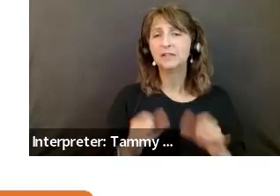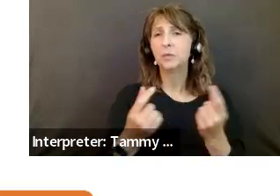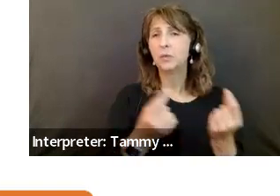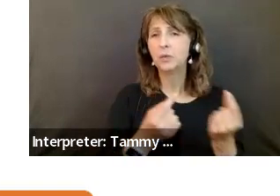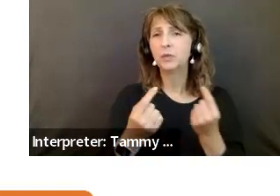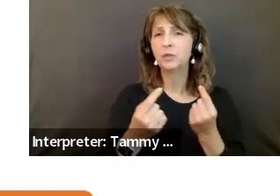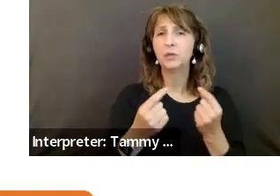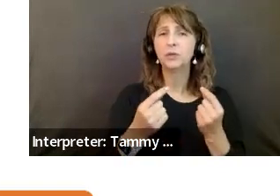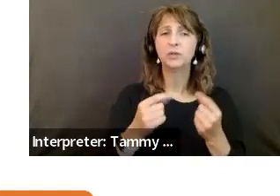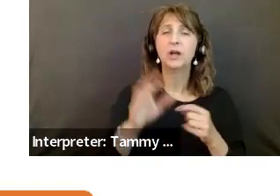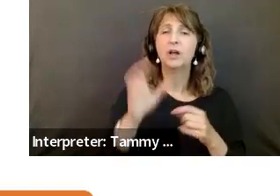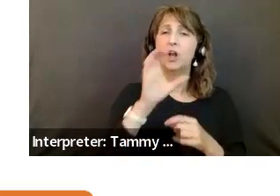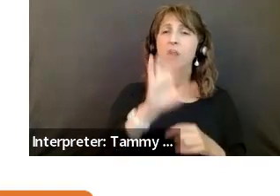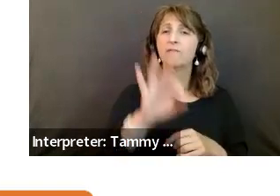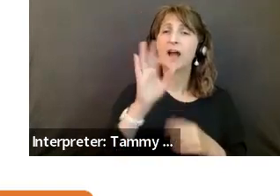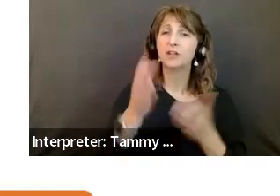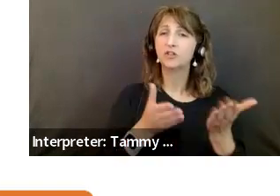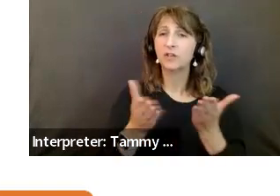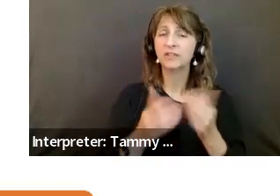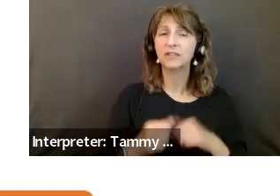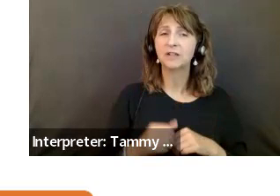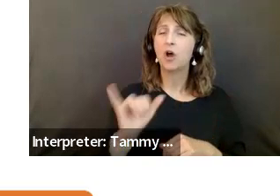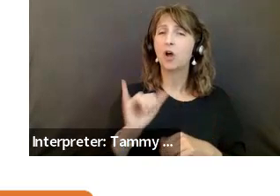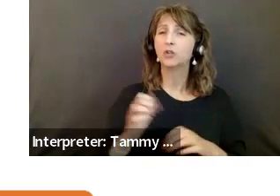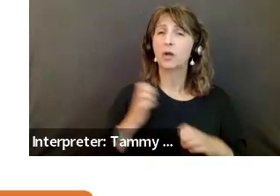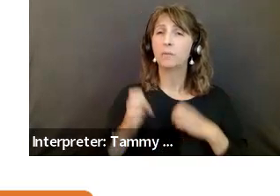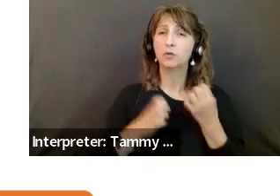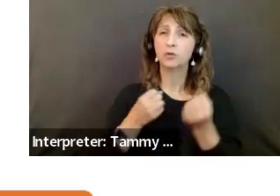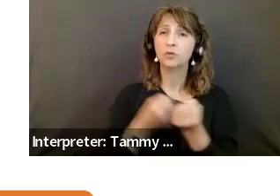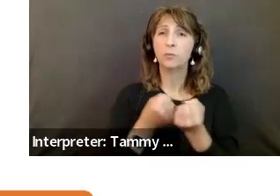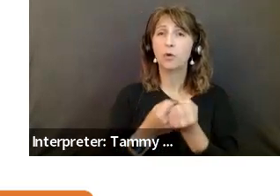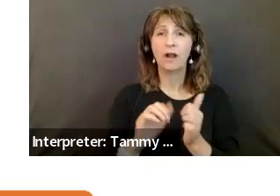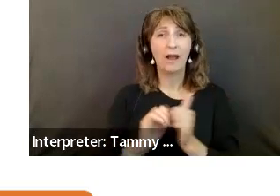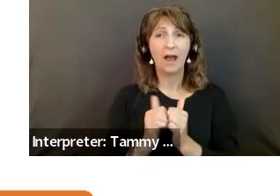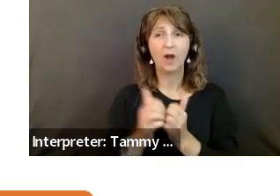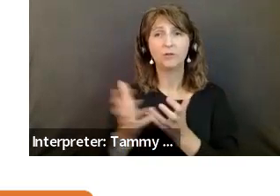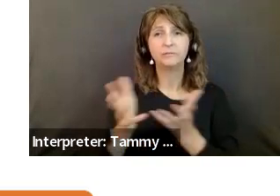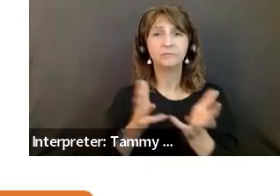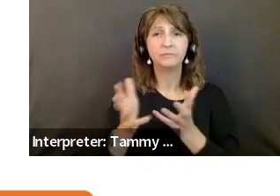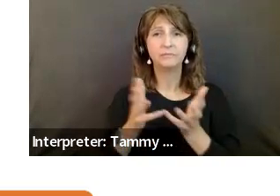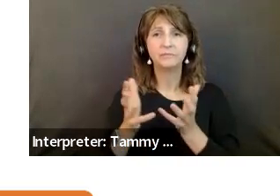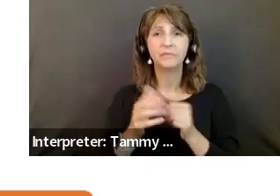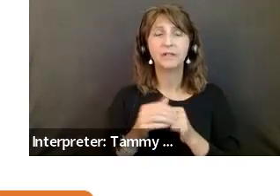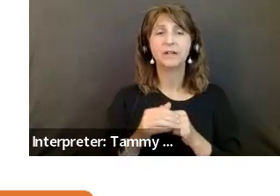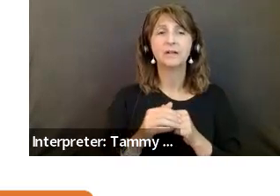support them emotionally through interactions and content made by